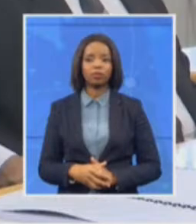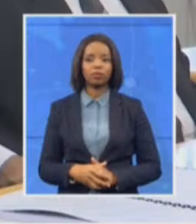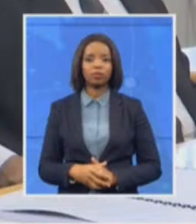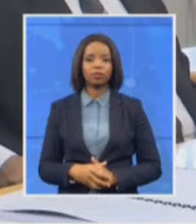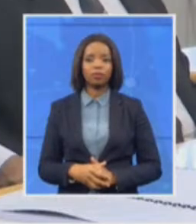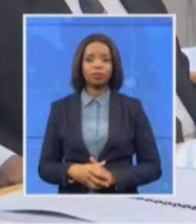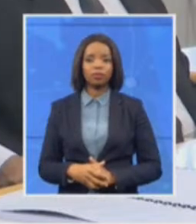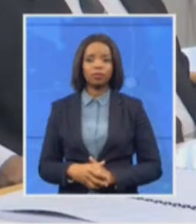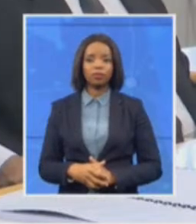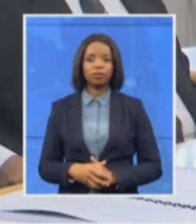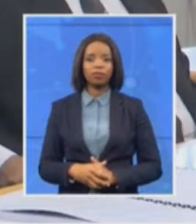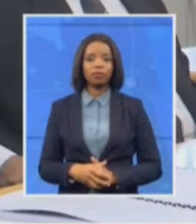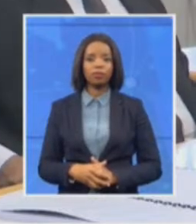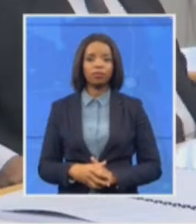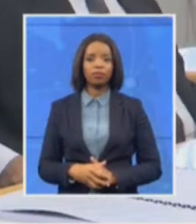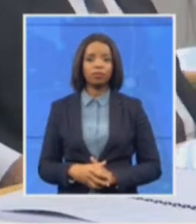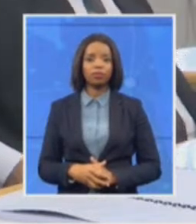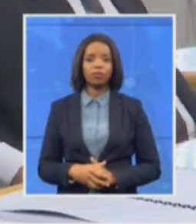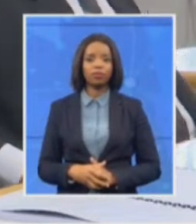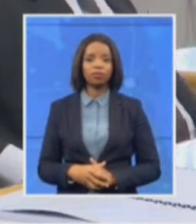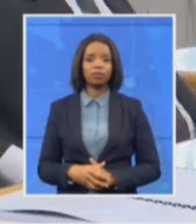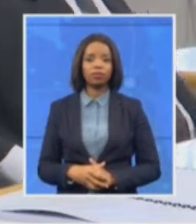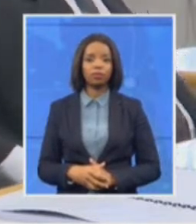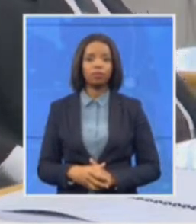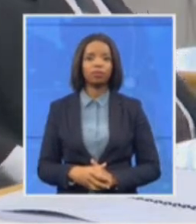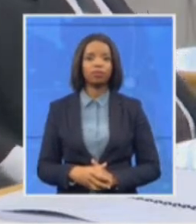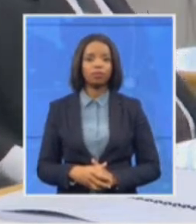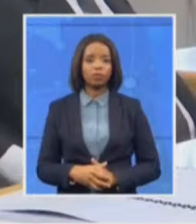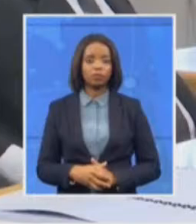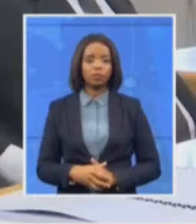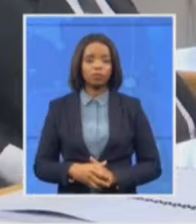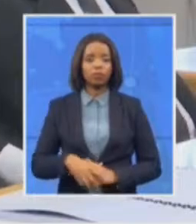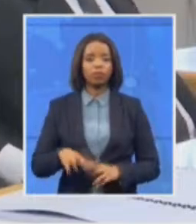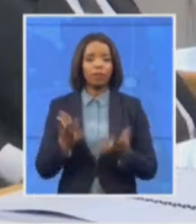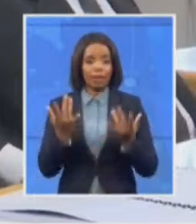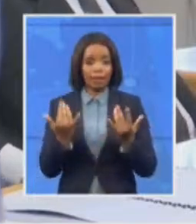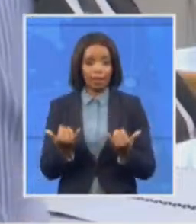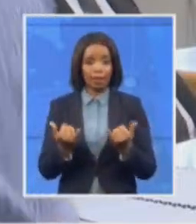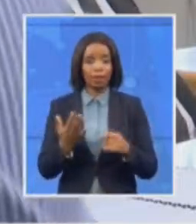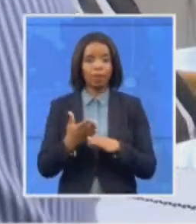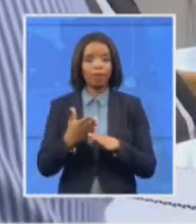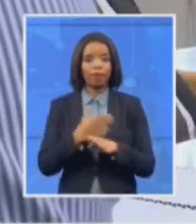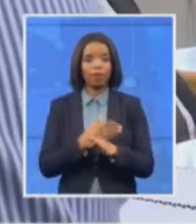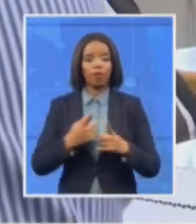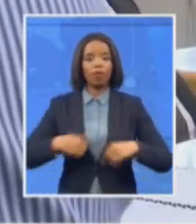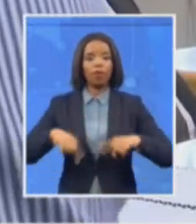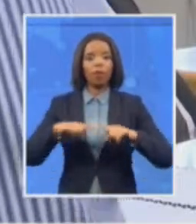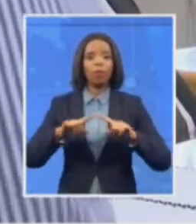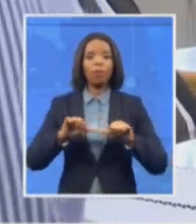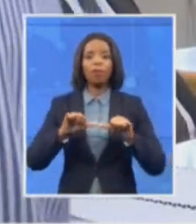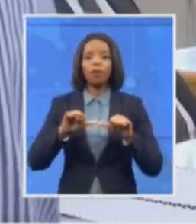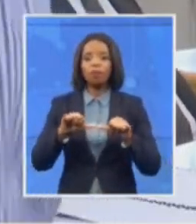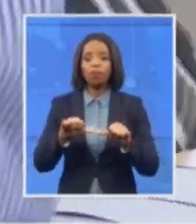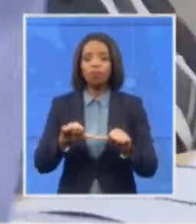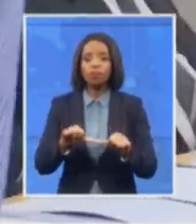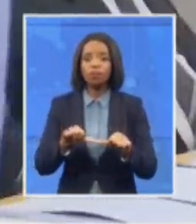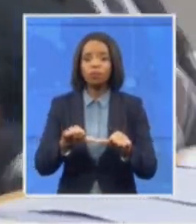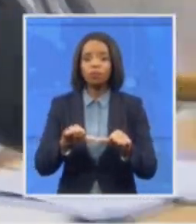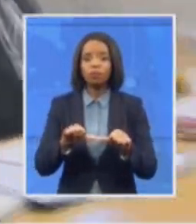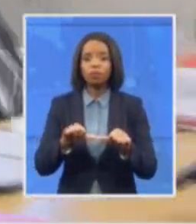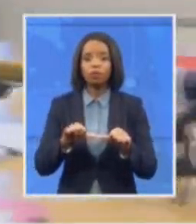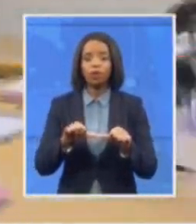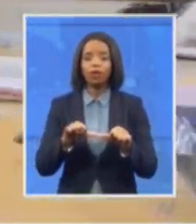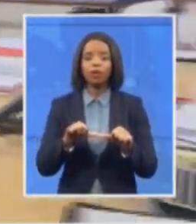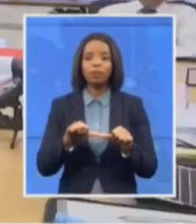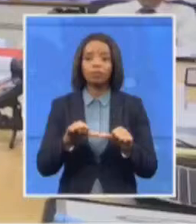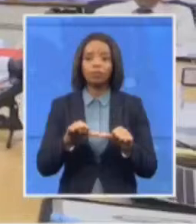So, Mr. Vanara, before you take the stand, I am duty bound in terms of the Labour Relations Act to ask the parties, have they